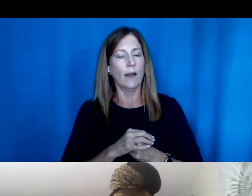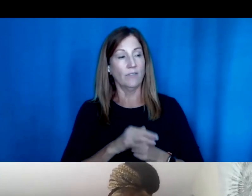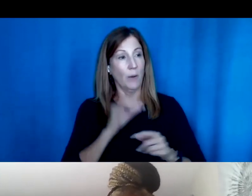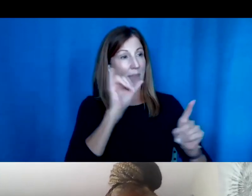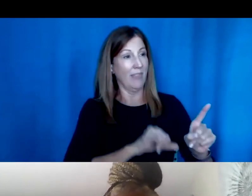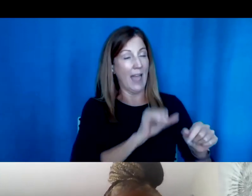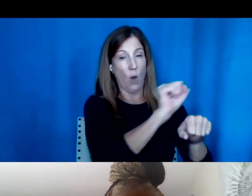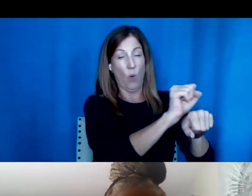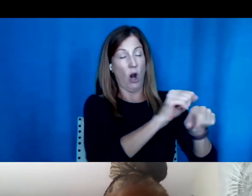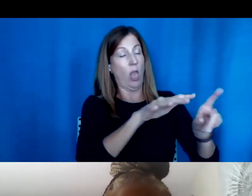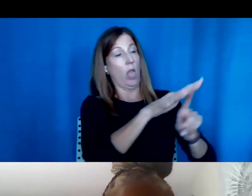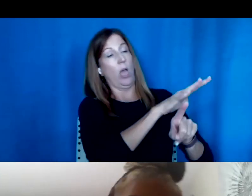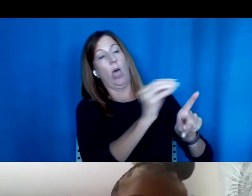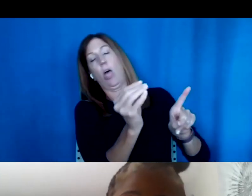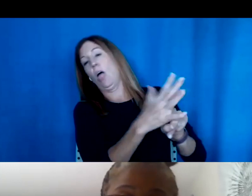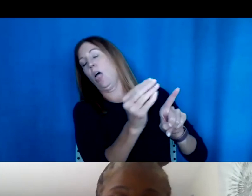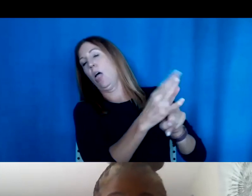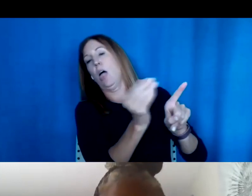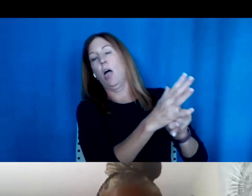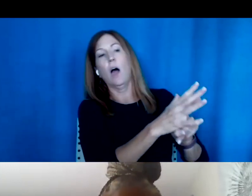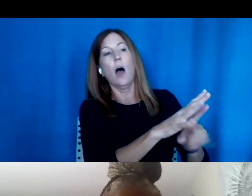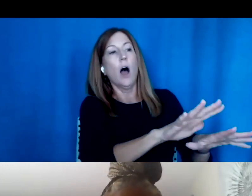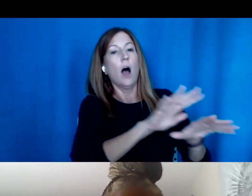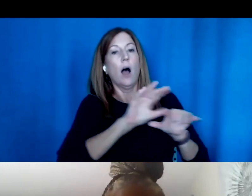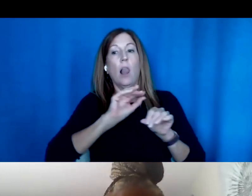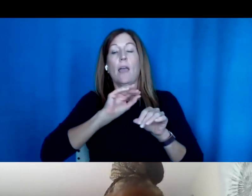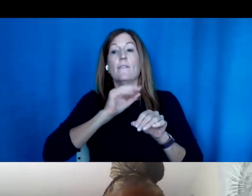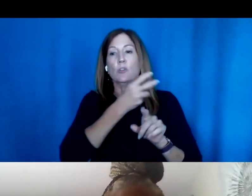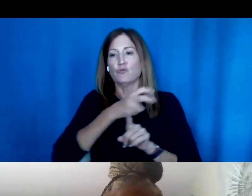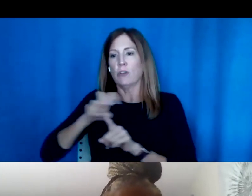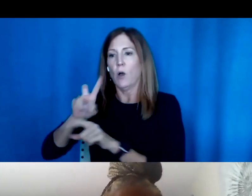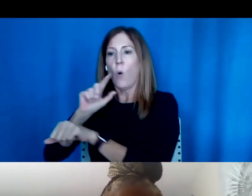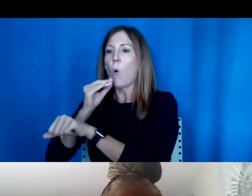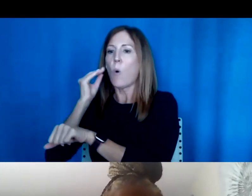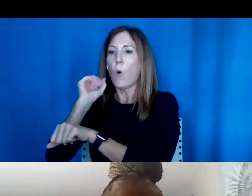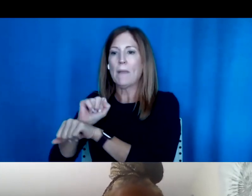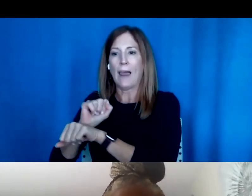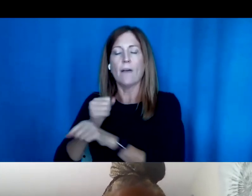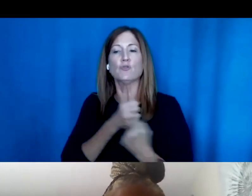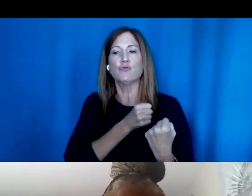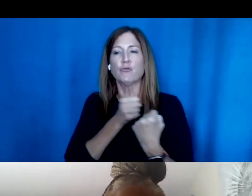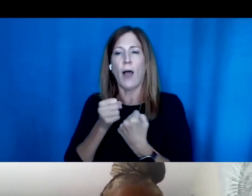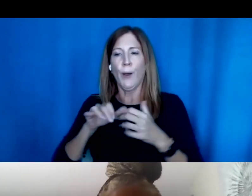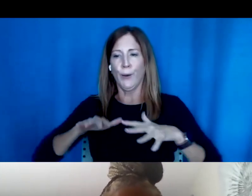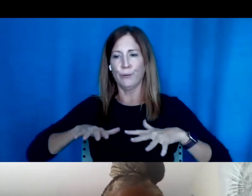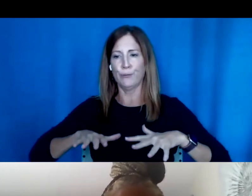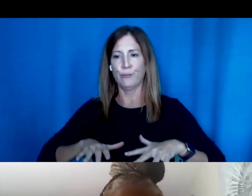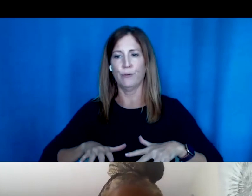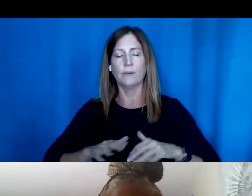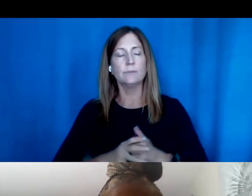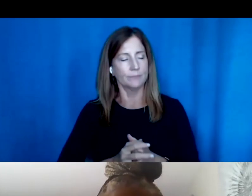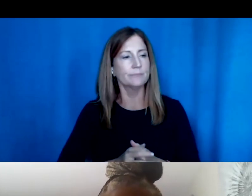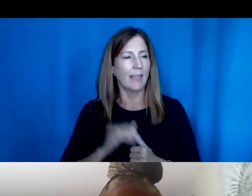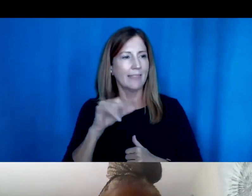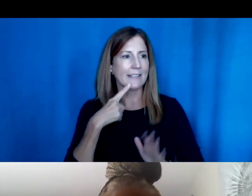to getting into home life. But that's a great example that I